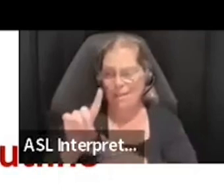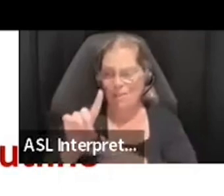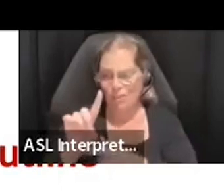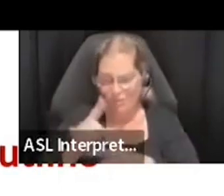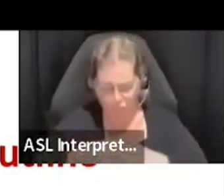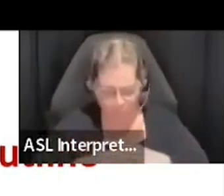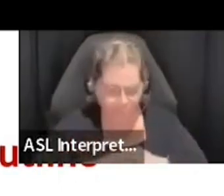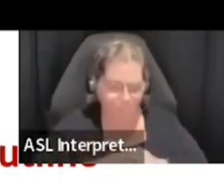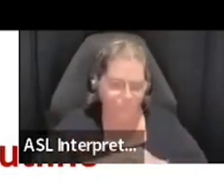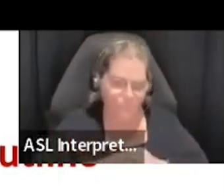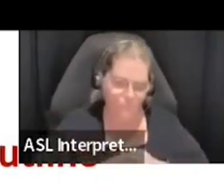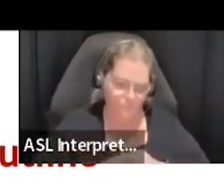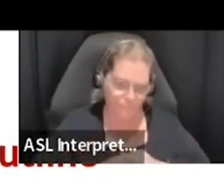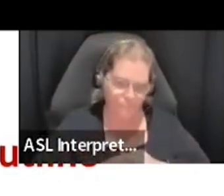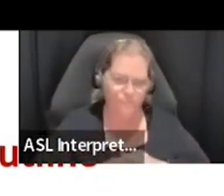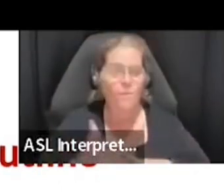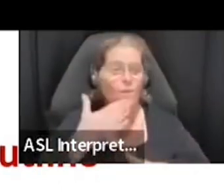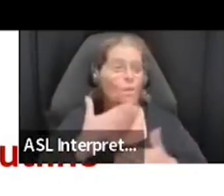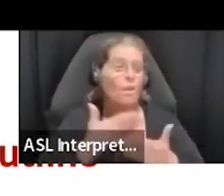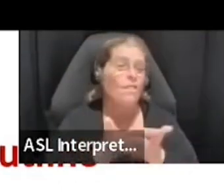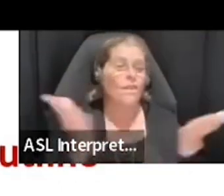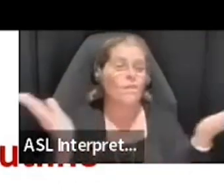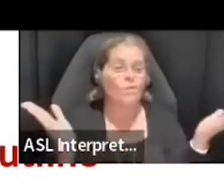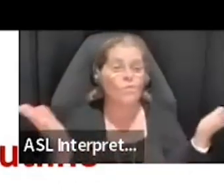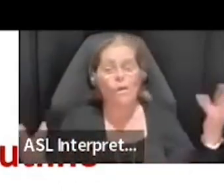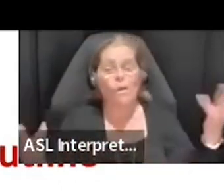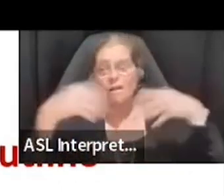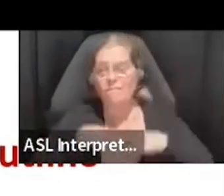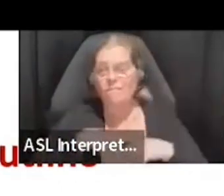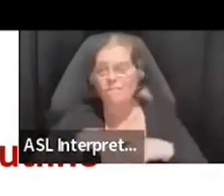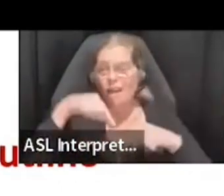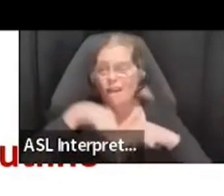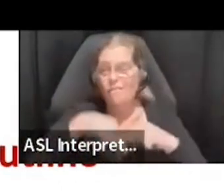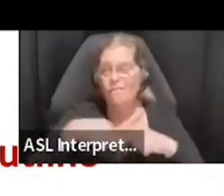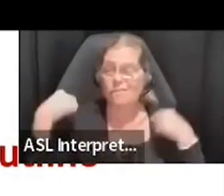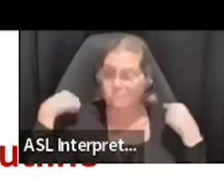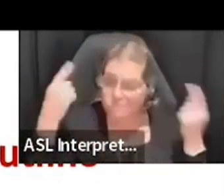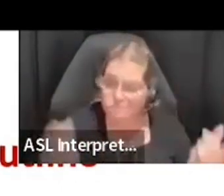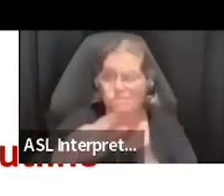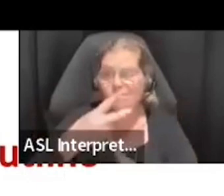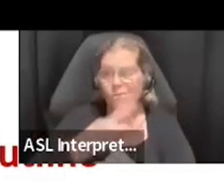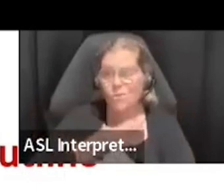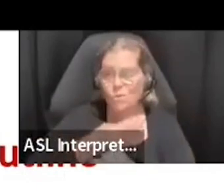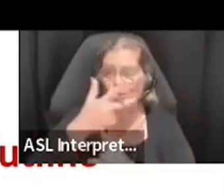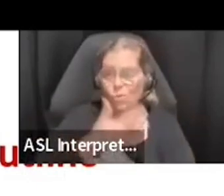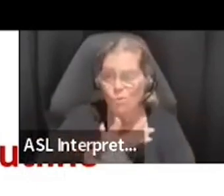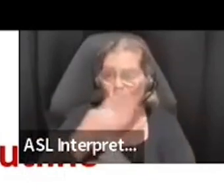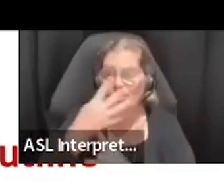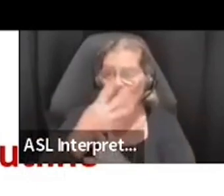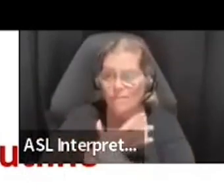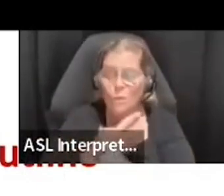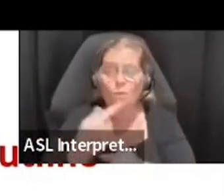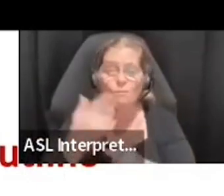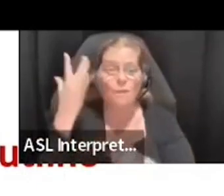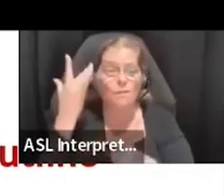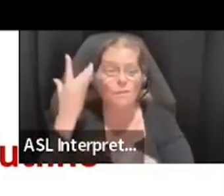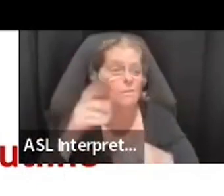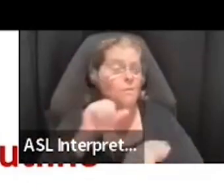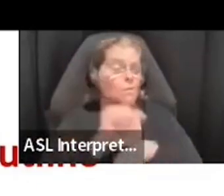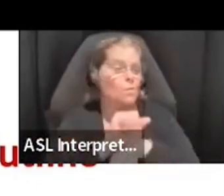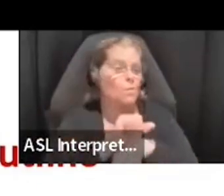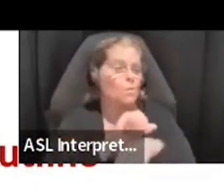for participating in the past few months as we've gone through our small group work sessions. You